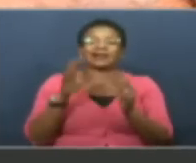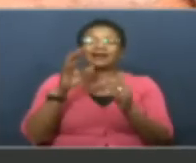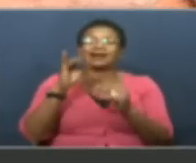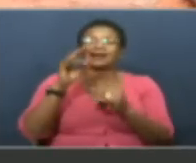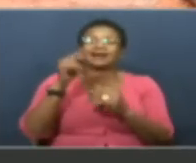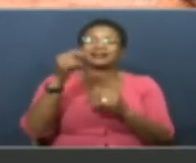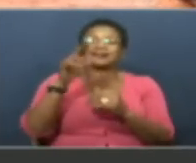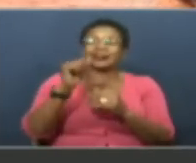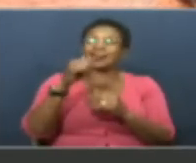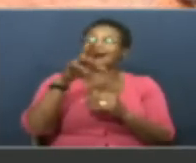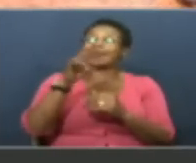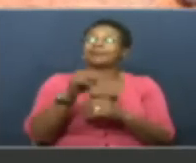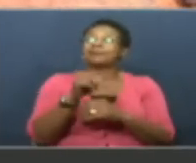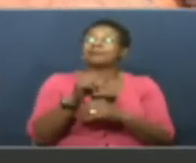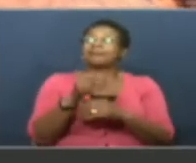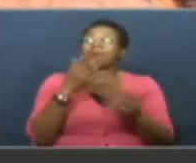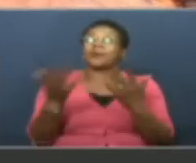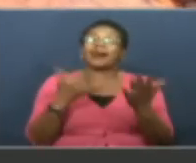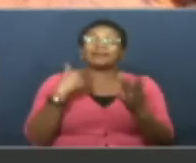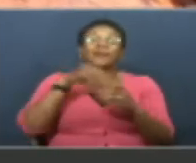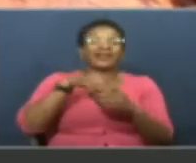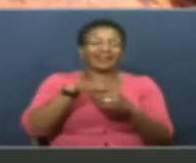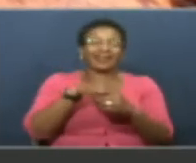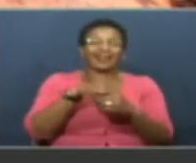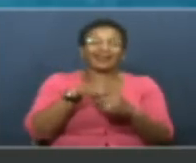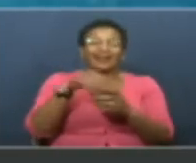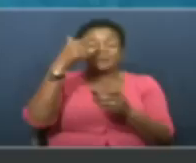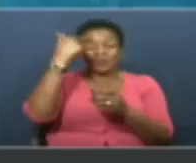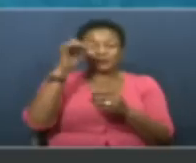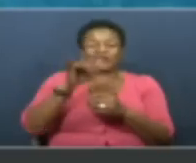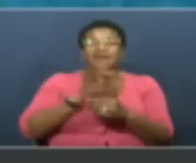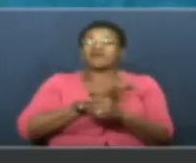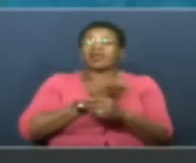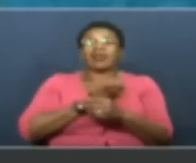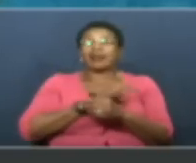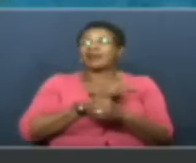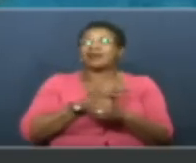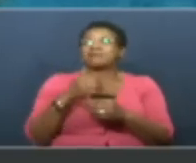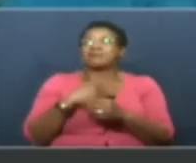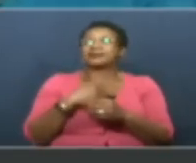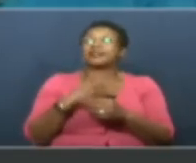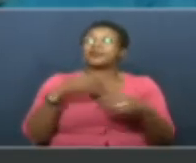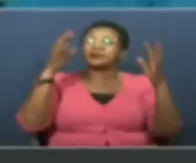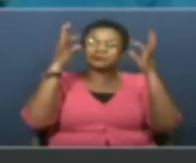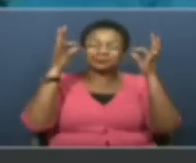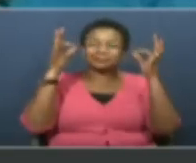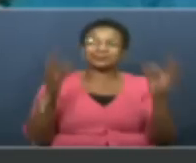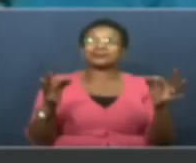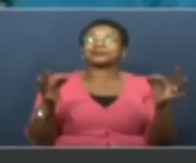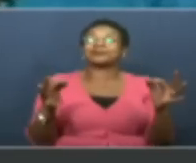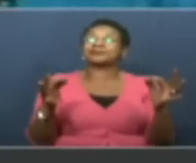social media that I'm within. But due to that hiyo woga, nikaamua ni kwanza nitulie,